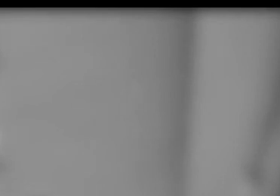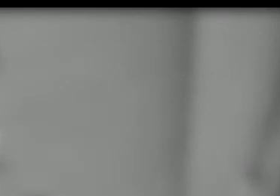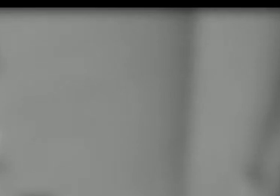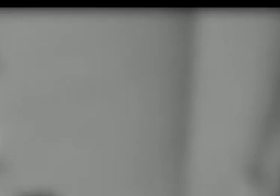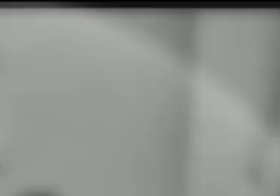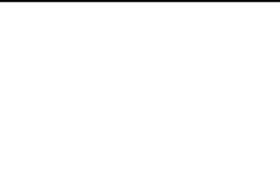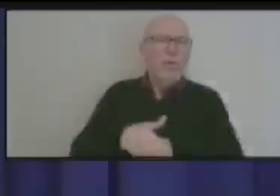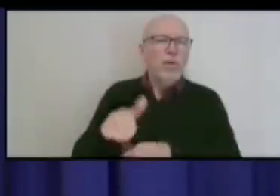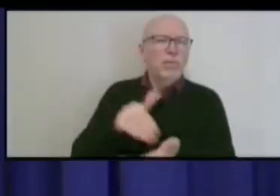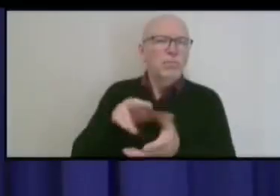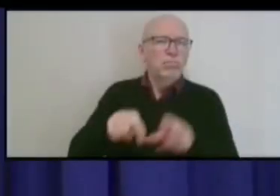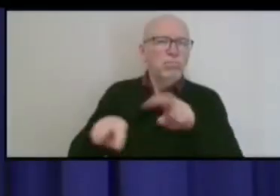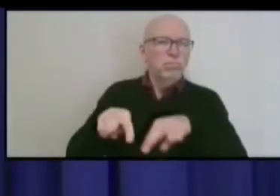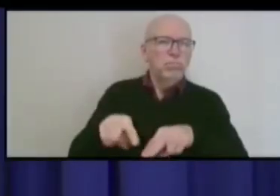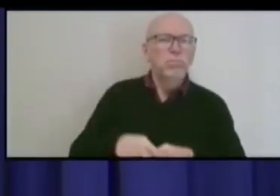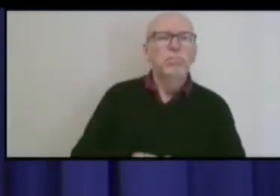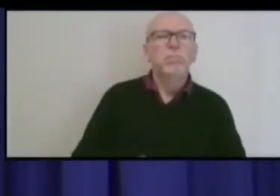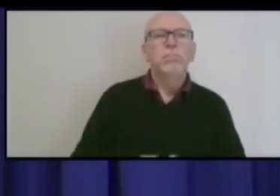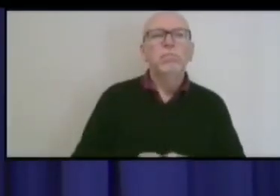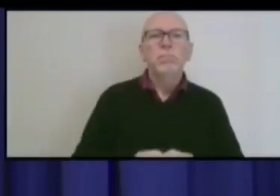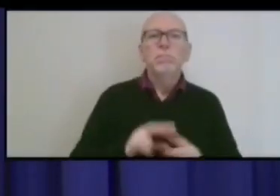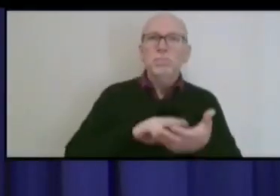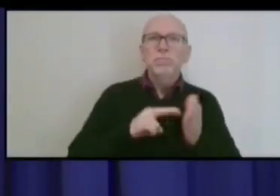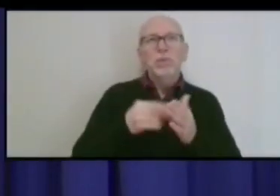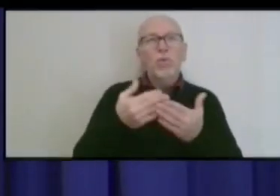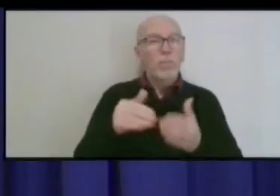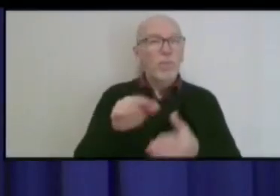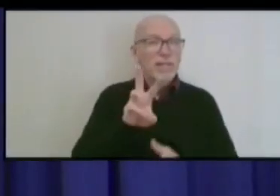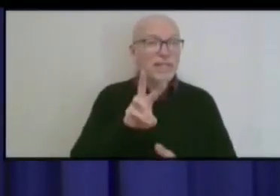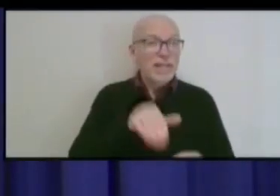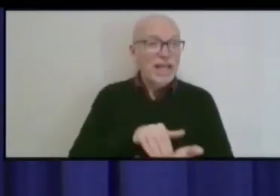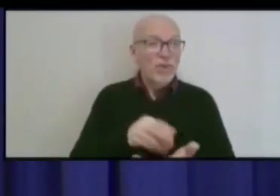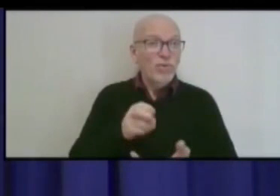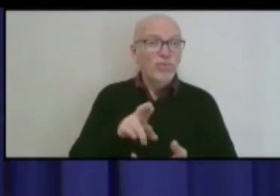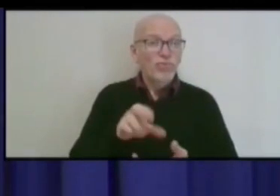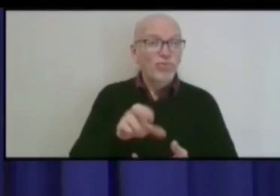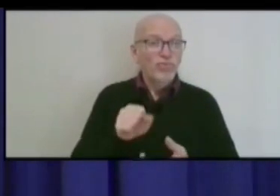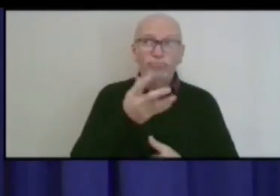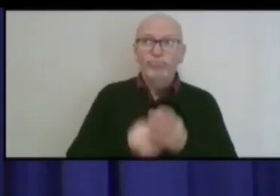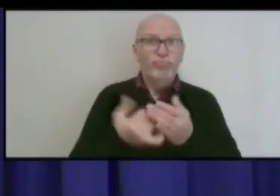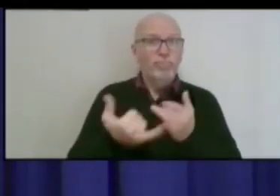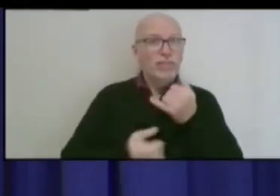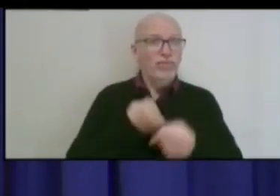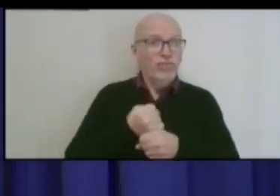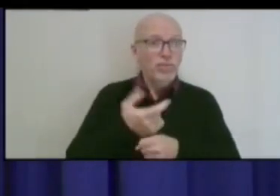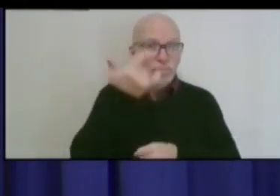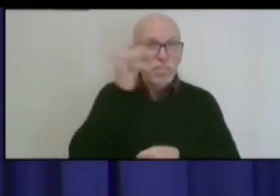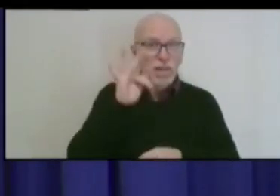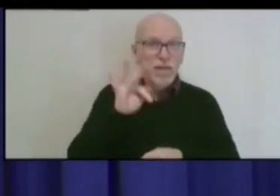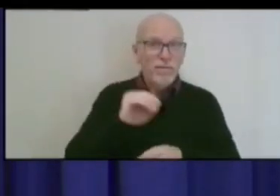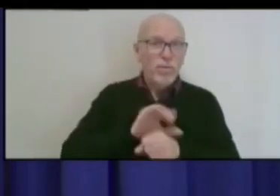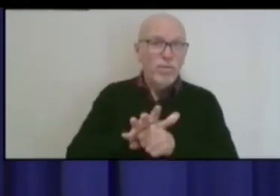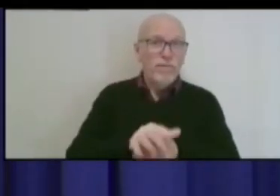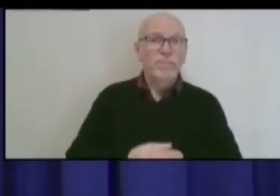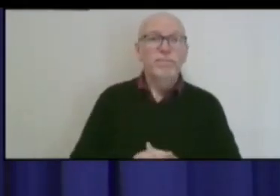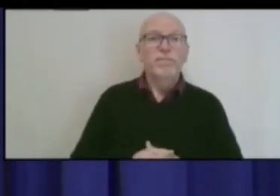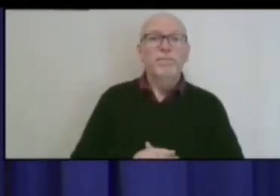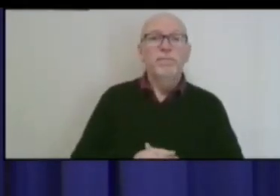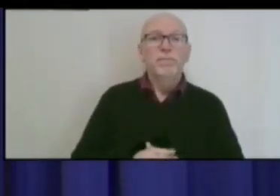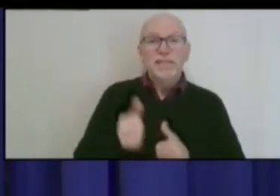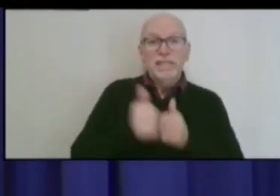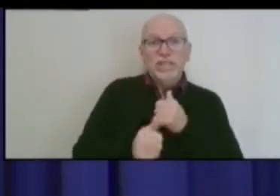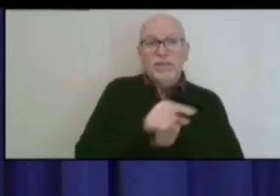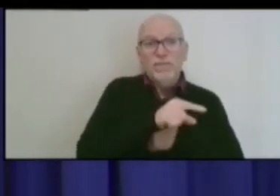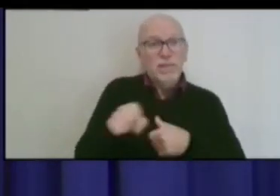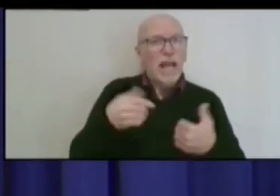142. That's almost 6,000 Hoosiers who aren't here this year because of this virus. Each of these individuals has a